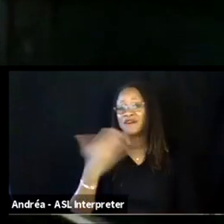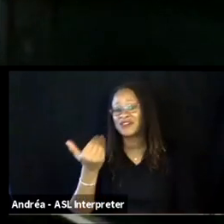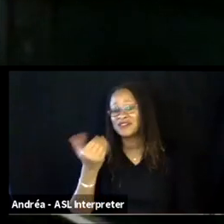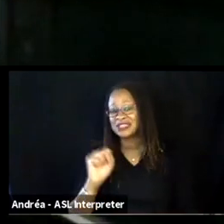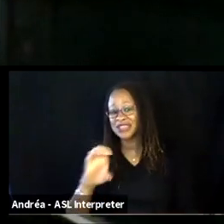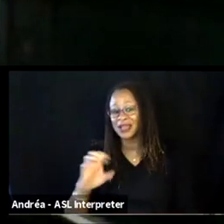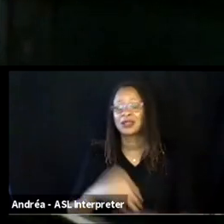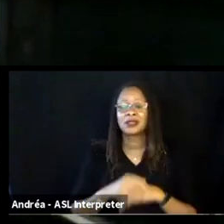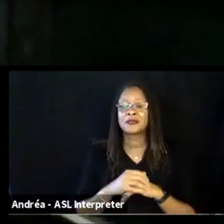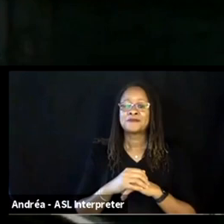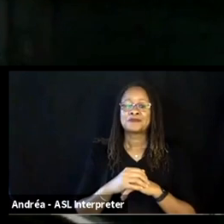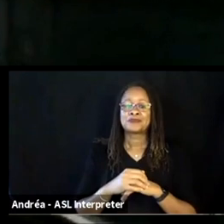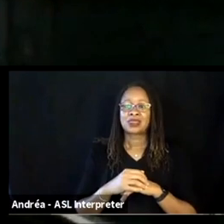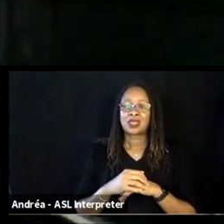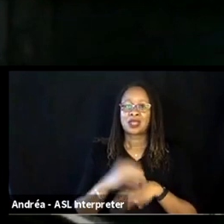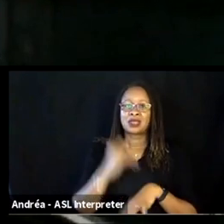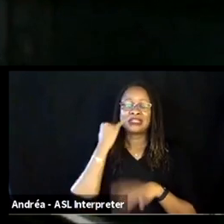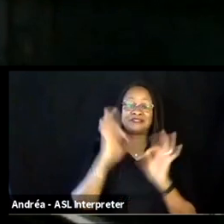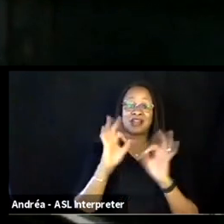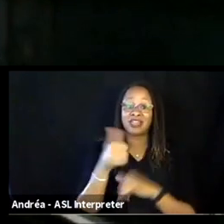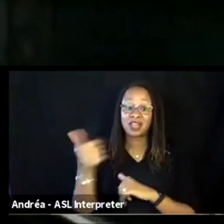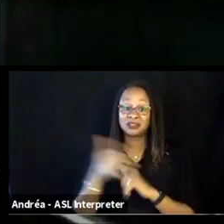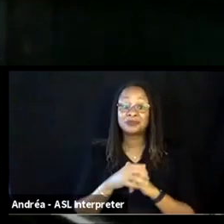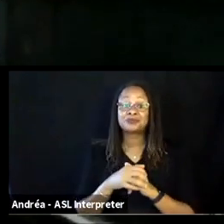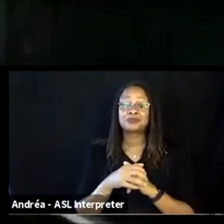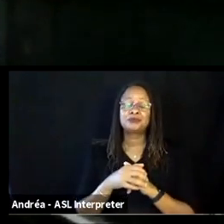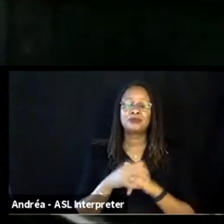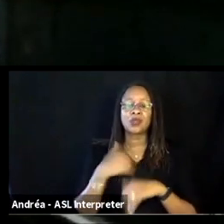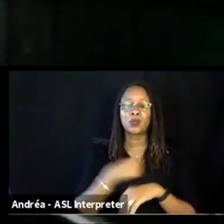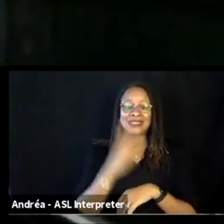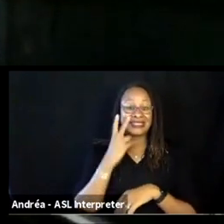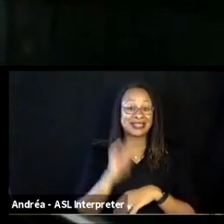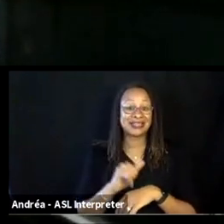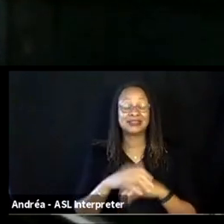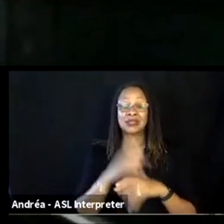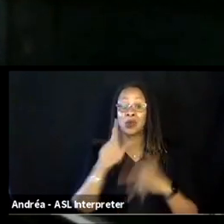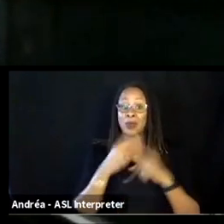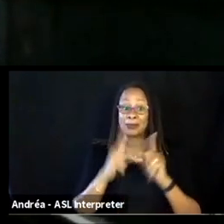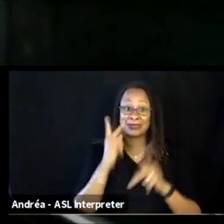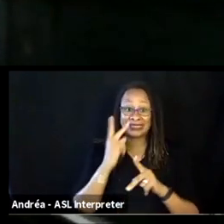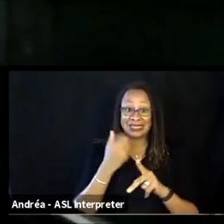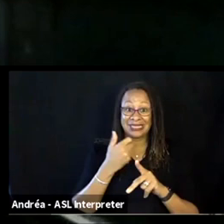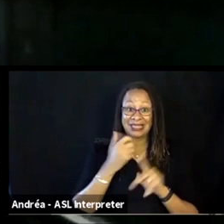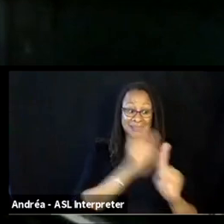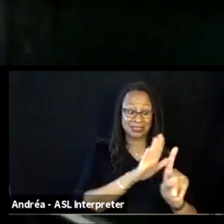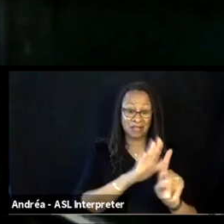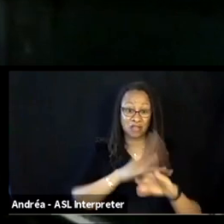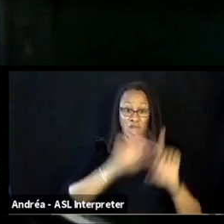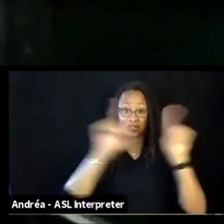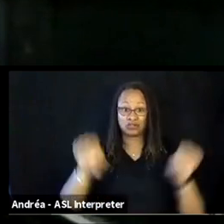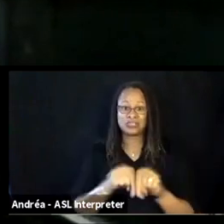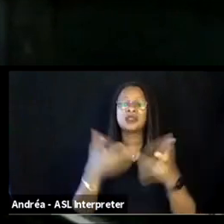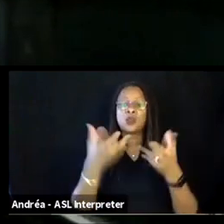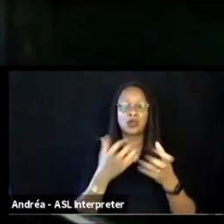cetera. So if nothing else, we're seeing that, you know, when people do see themselves on screen, that they want to